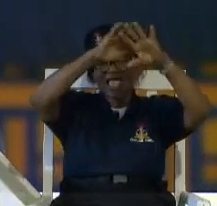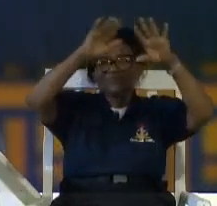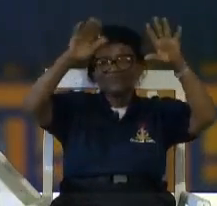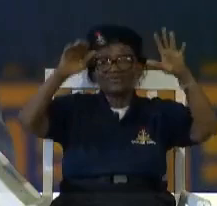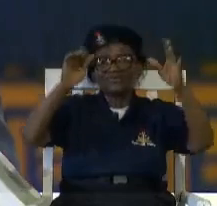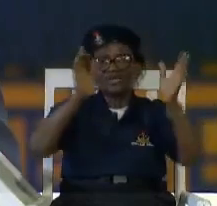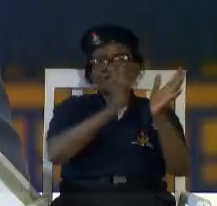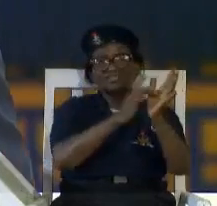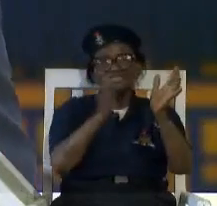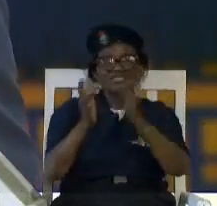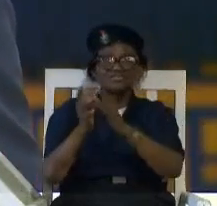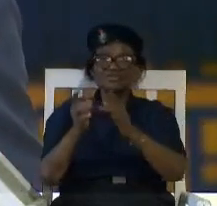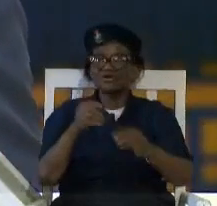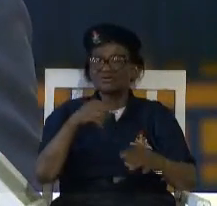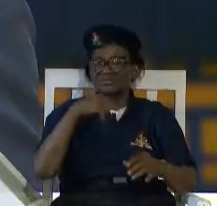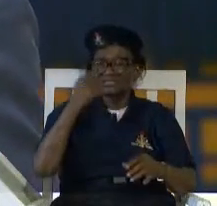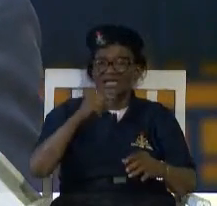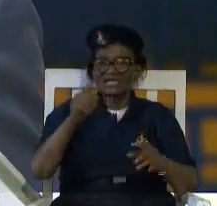Jesus said so